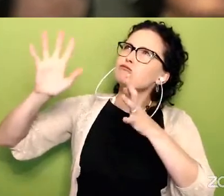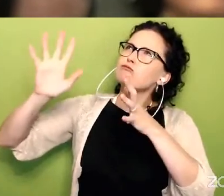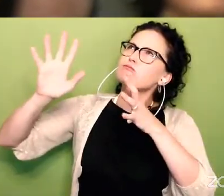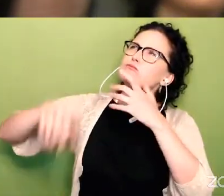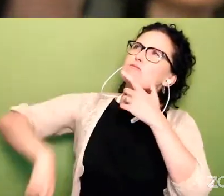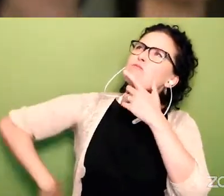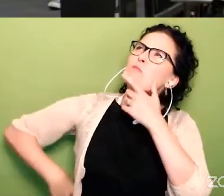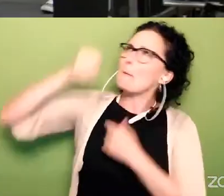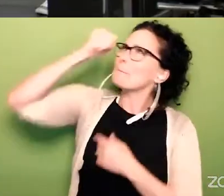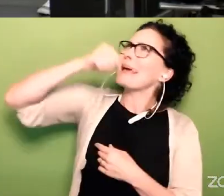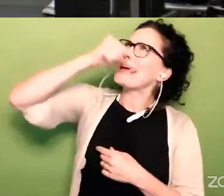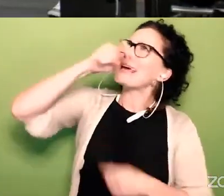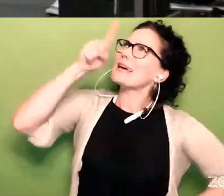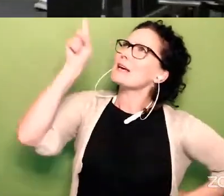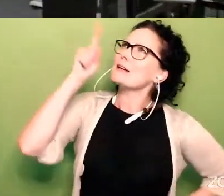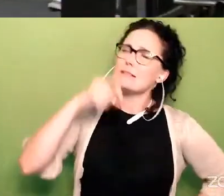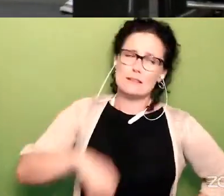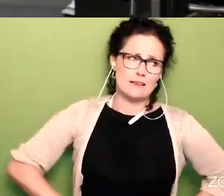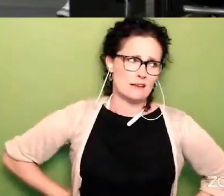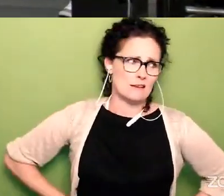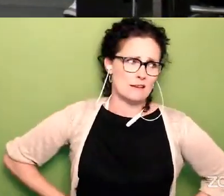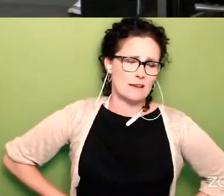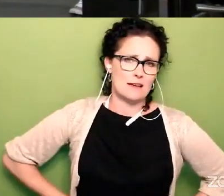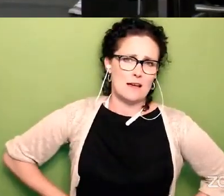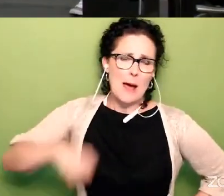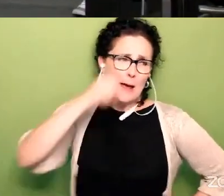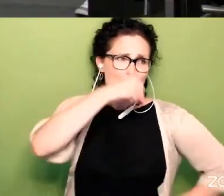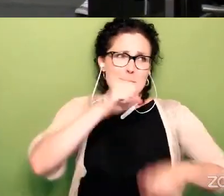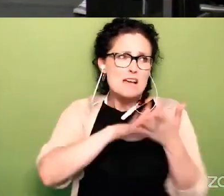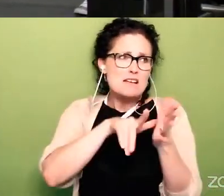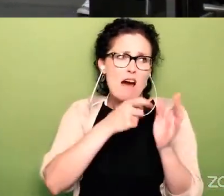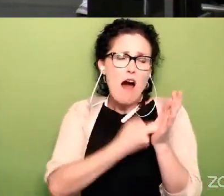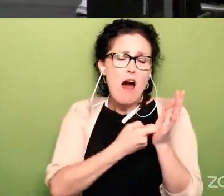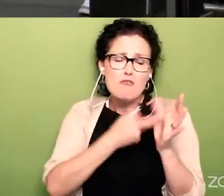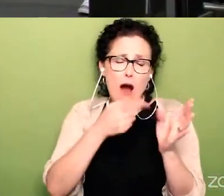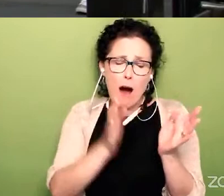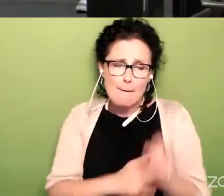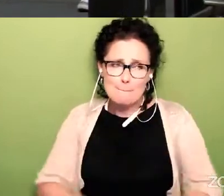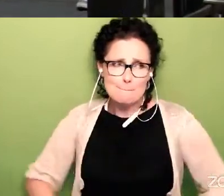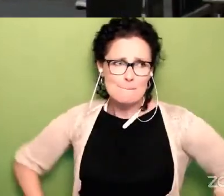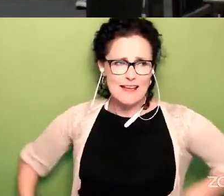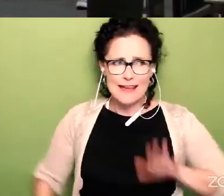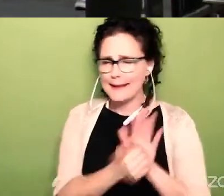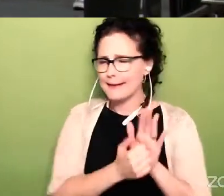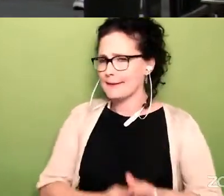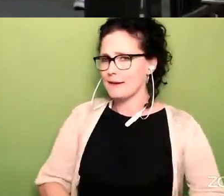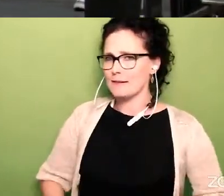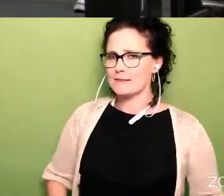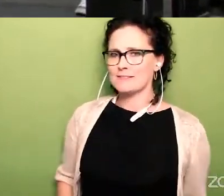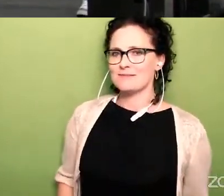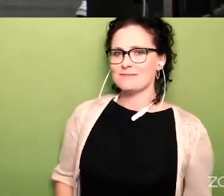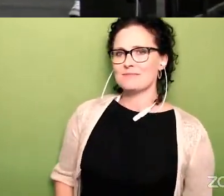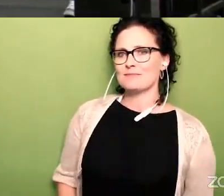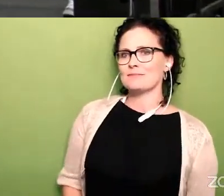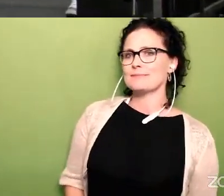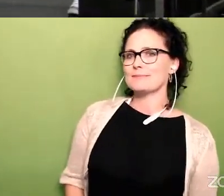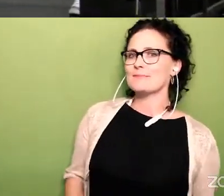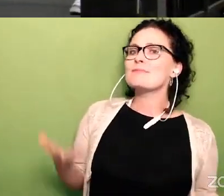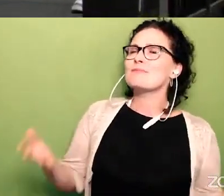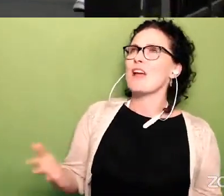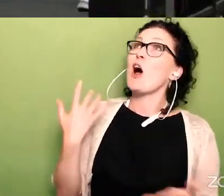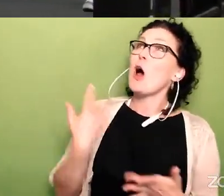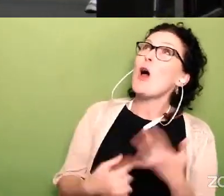Guys, the only thing I see is a big fat cloud. It's gonna rain! Oh my god, my hair. Quickly, where should we go? Can we go